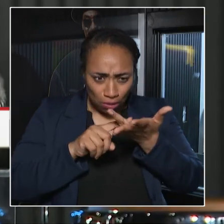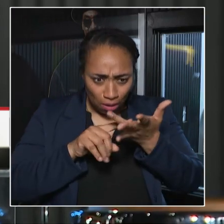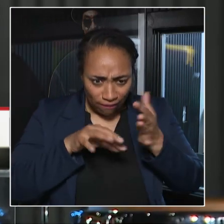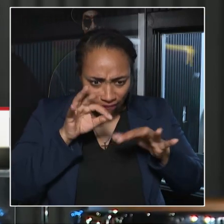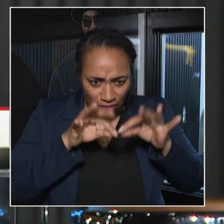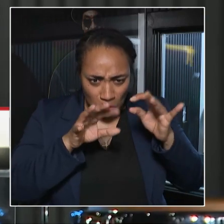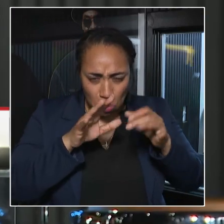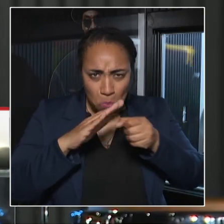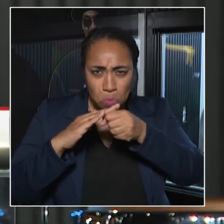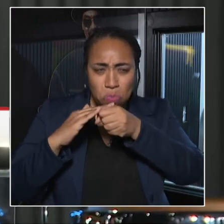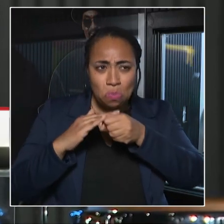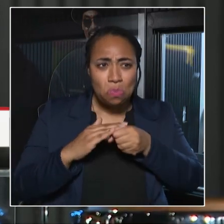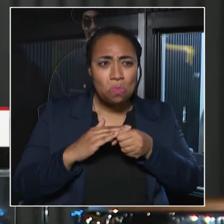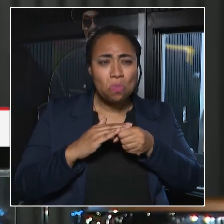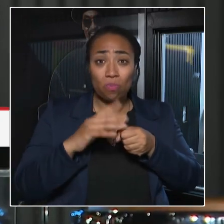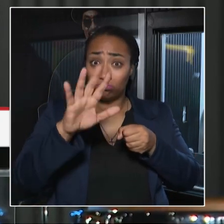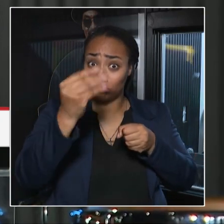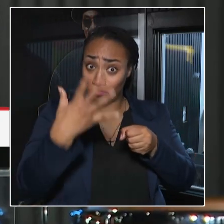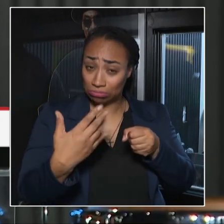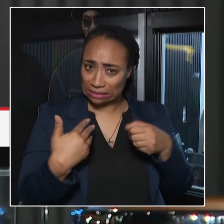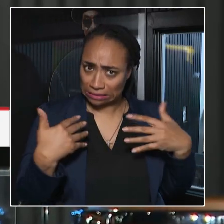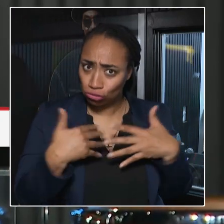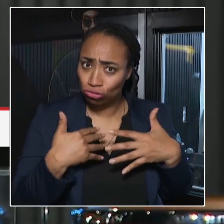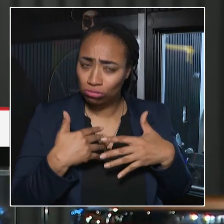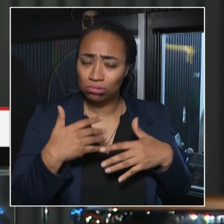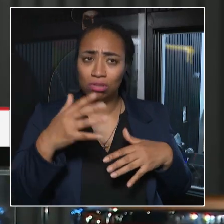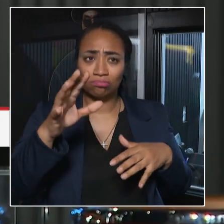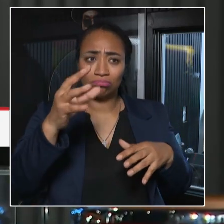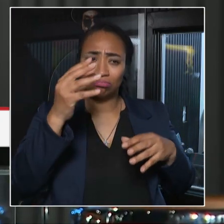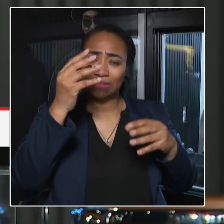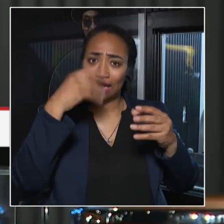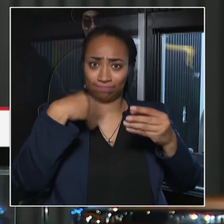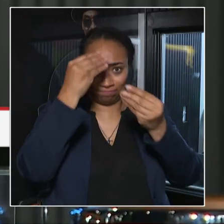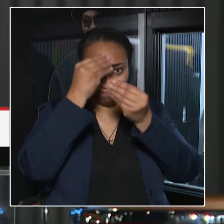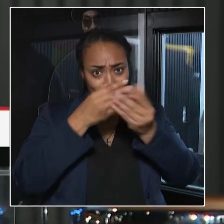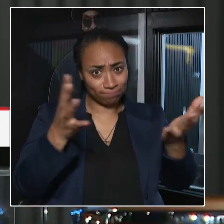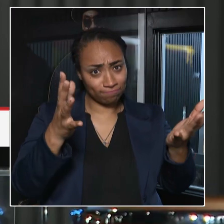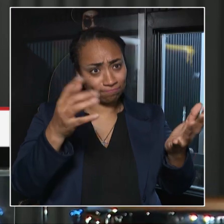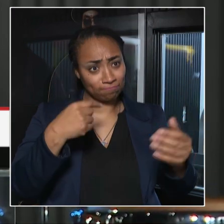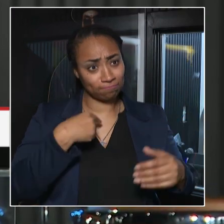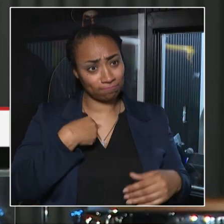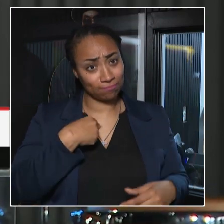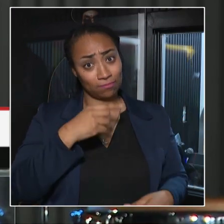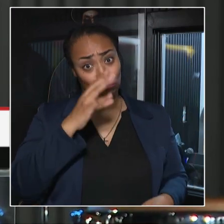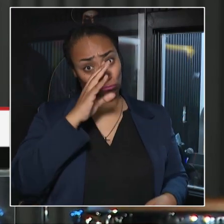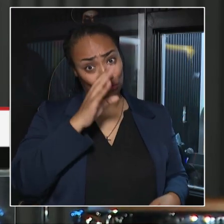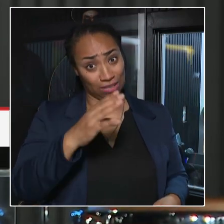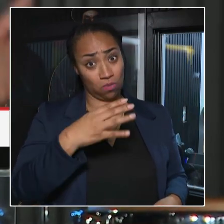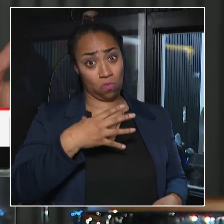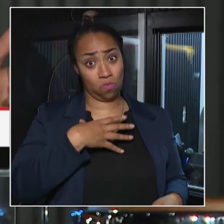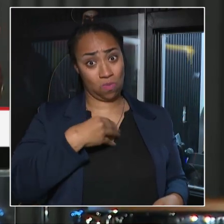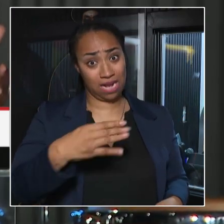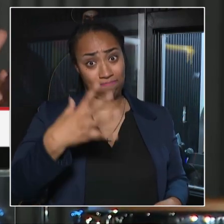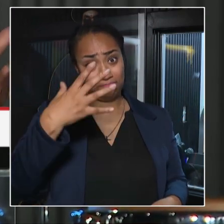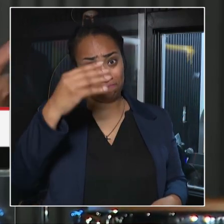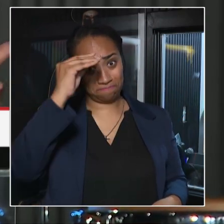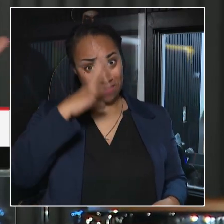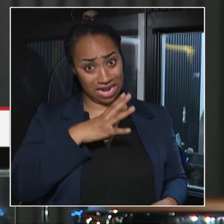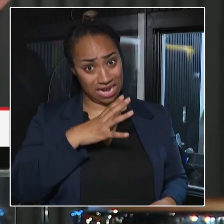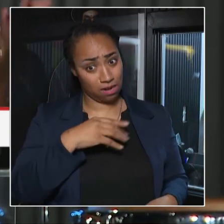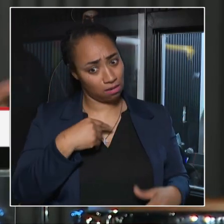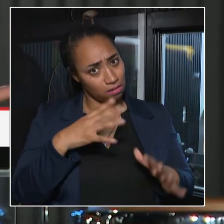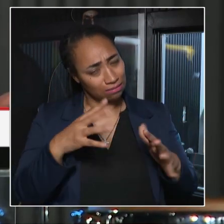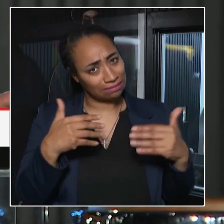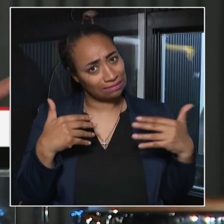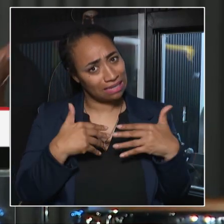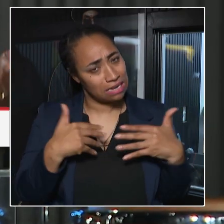straight white man. It is oppressive, and to be in this space and to do what we've done, to me, is